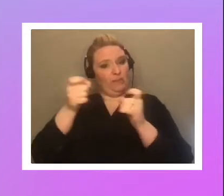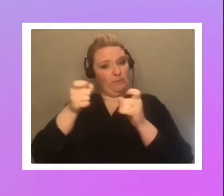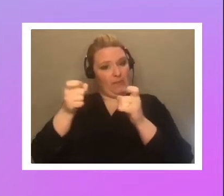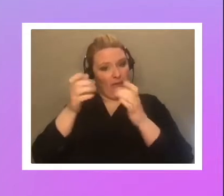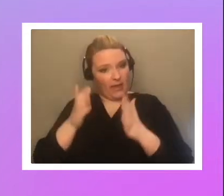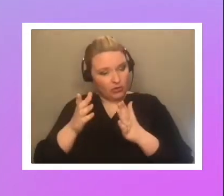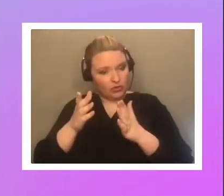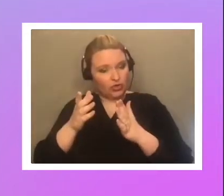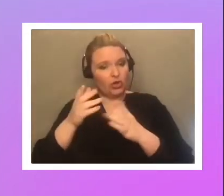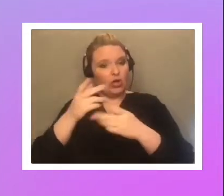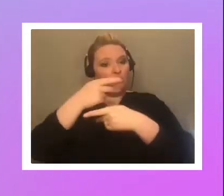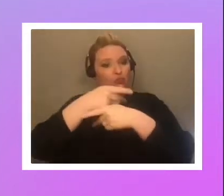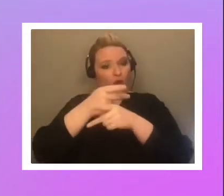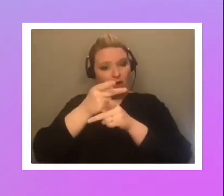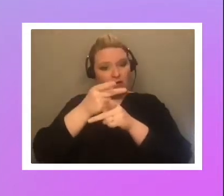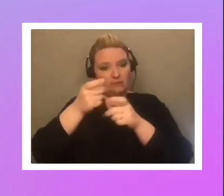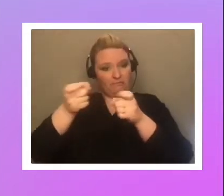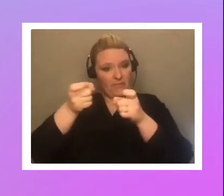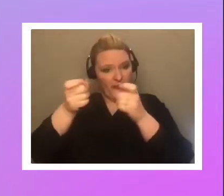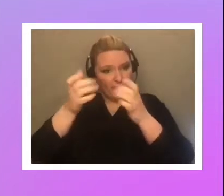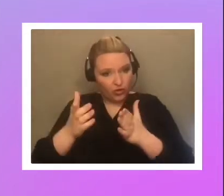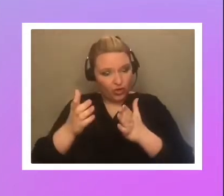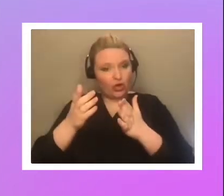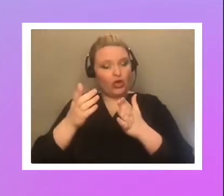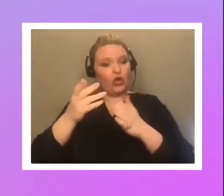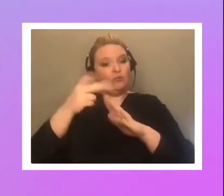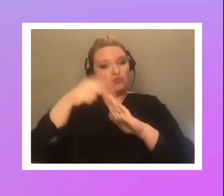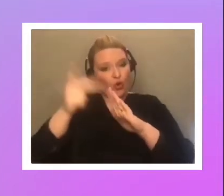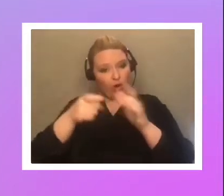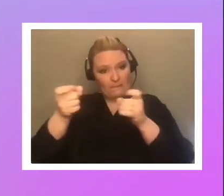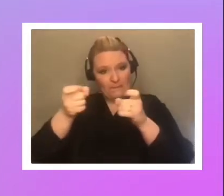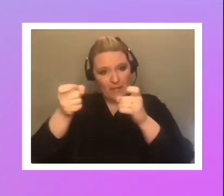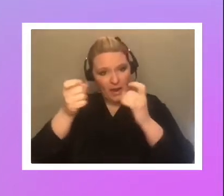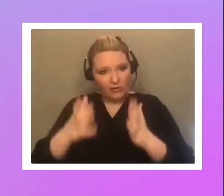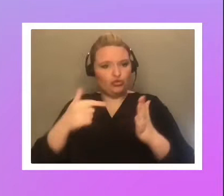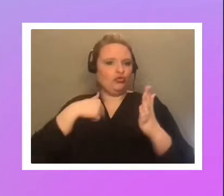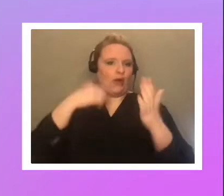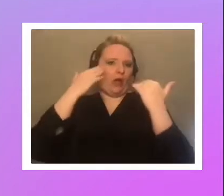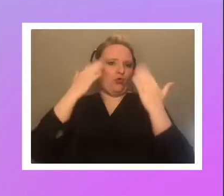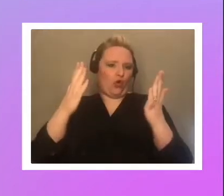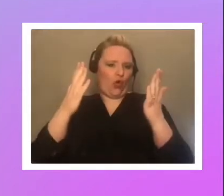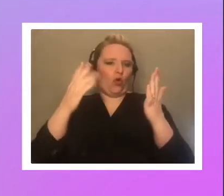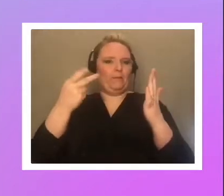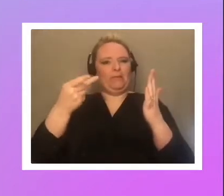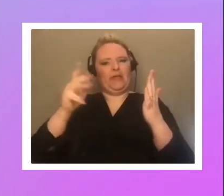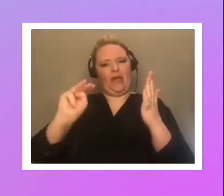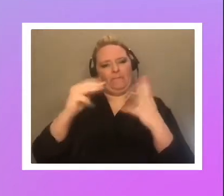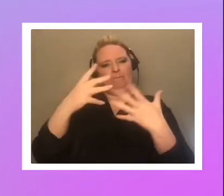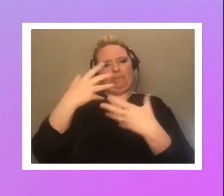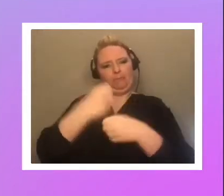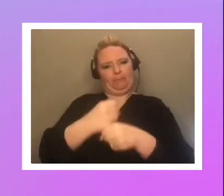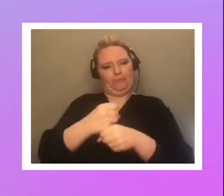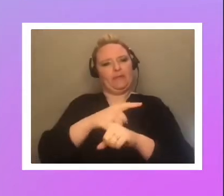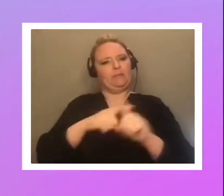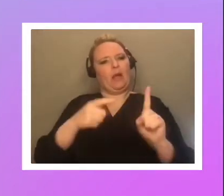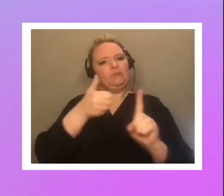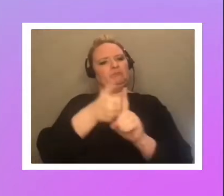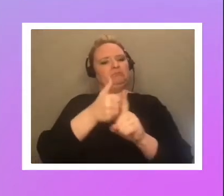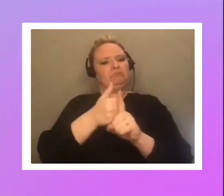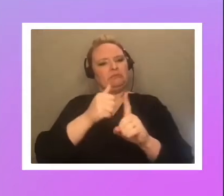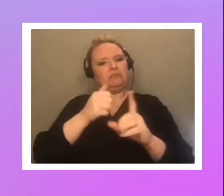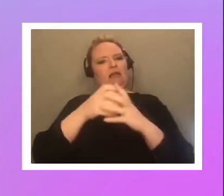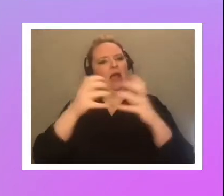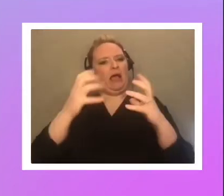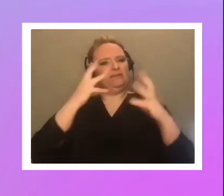a product manager, or program manager, but she has a fair amount of